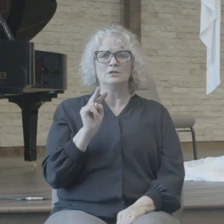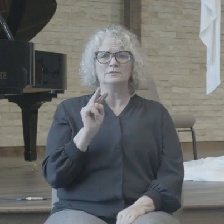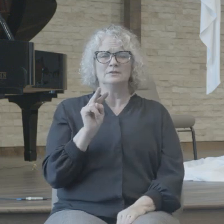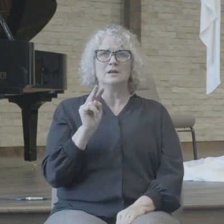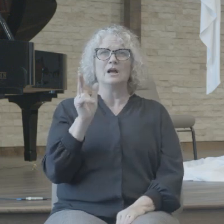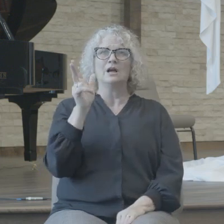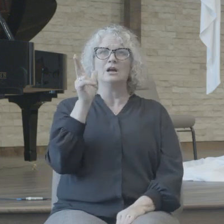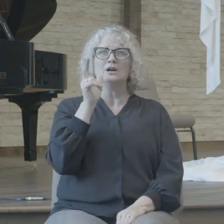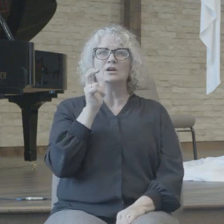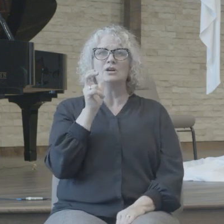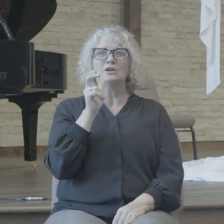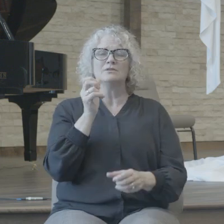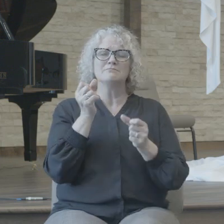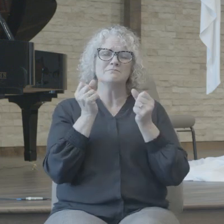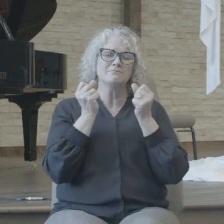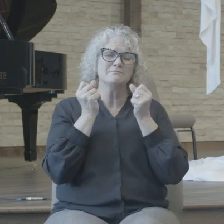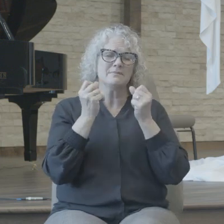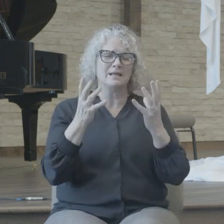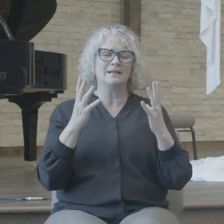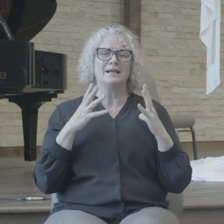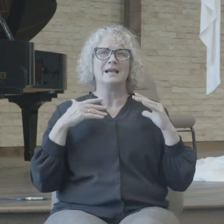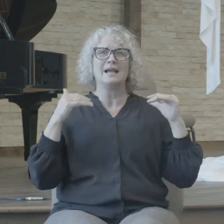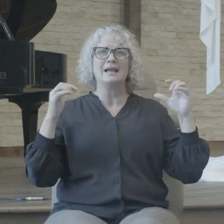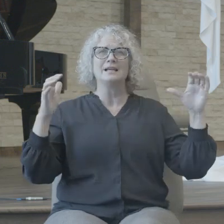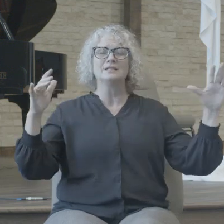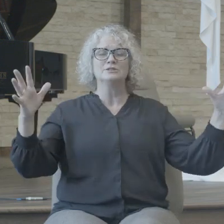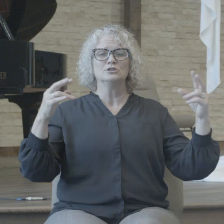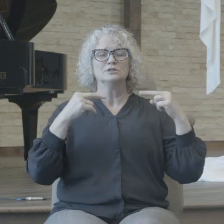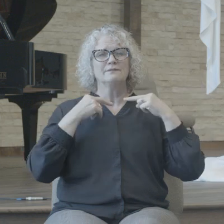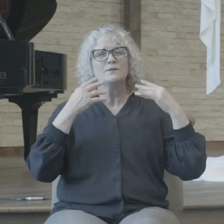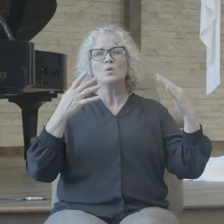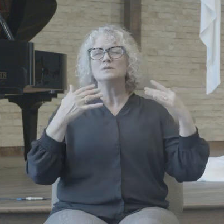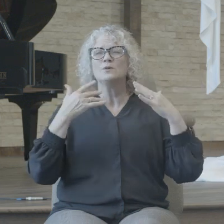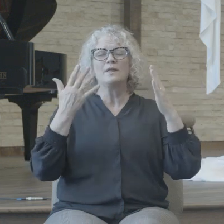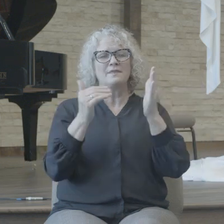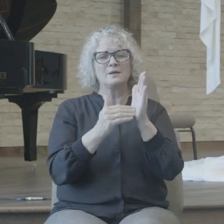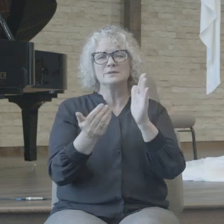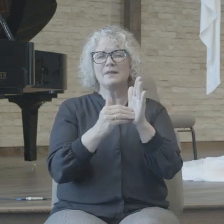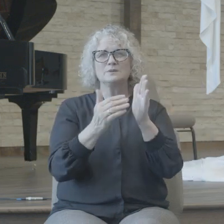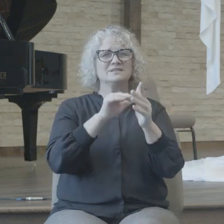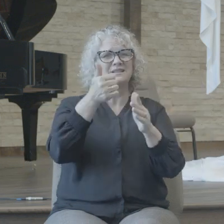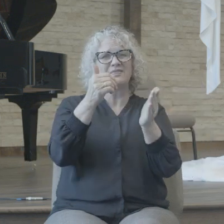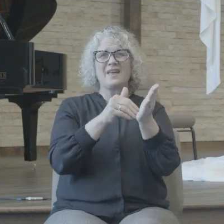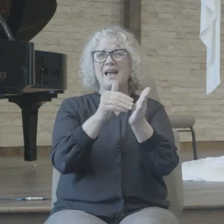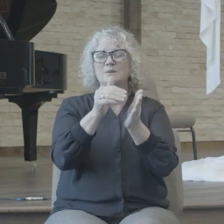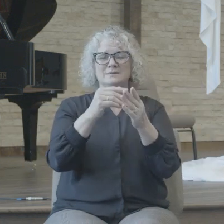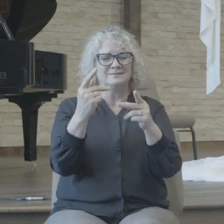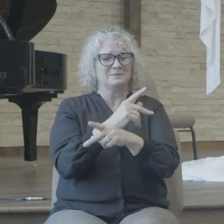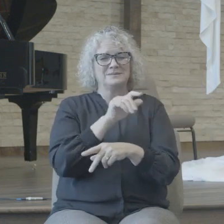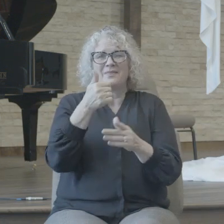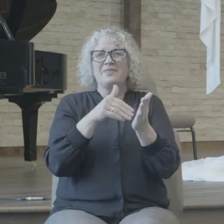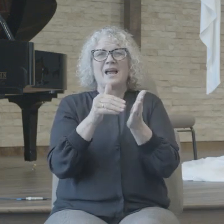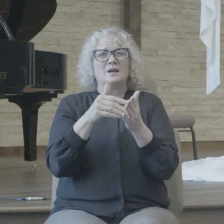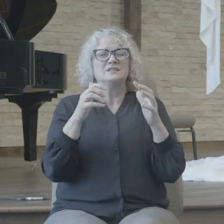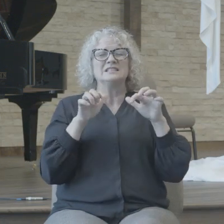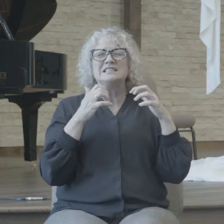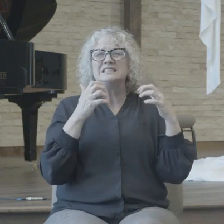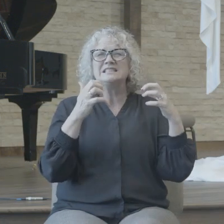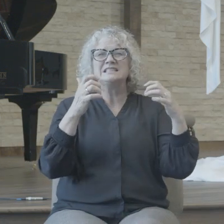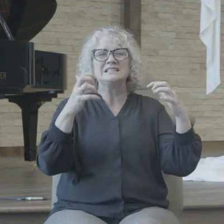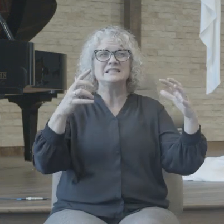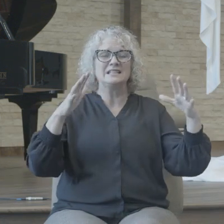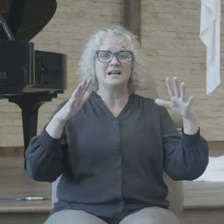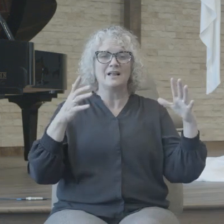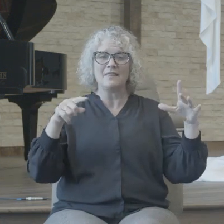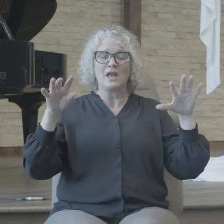the voice of many angels, numbering thousands upon thousands and 10,000 times 10,000. They encircled